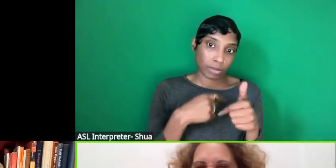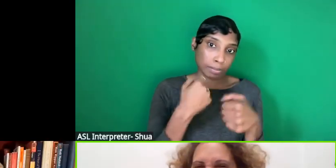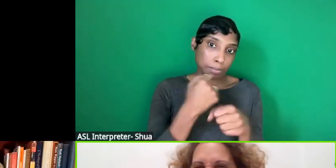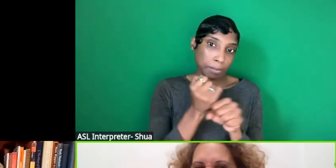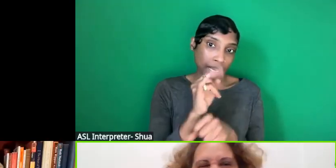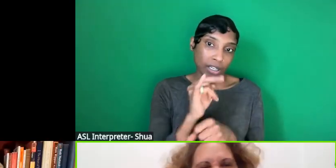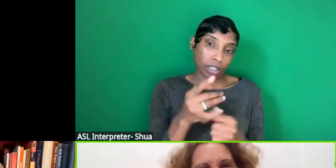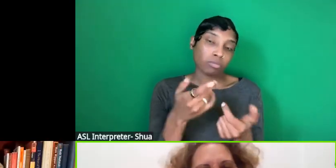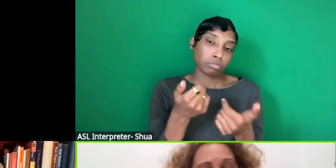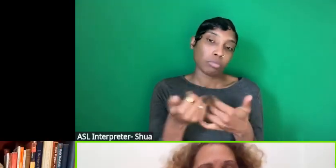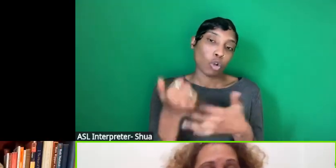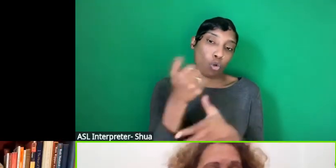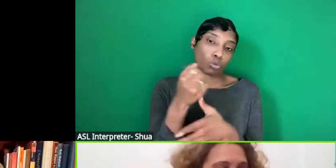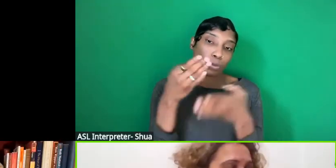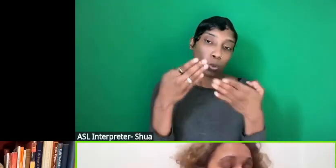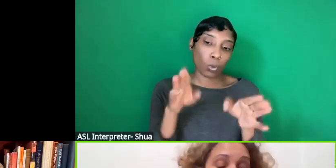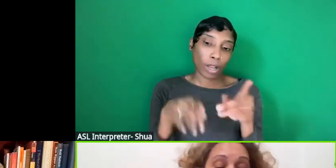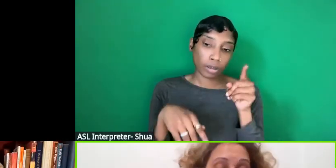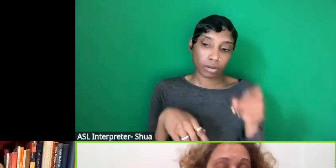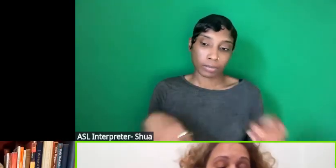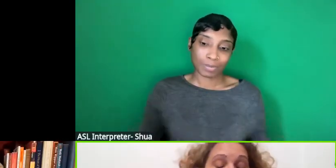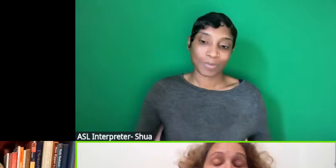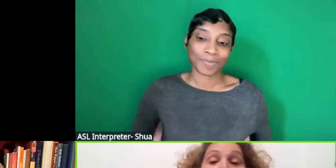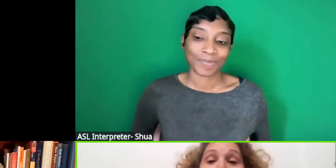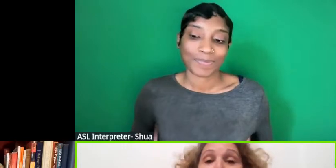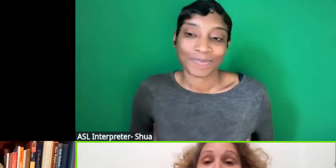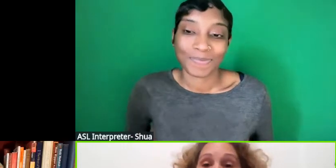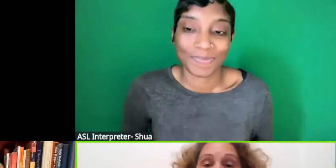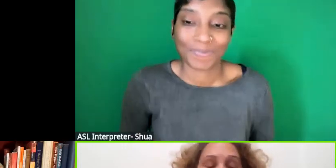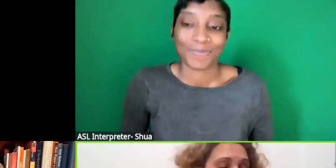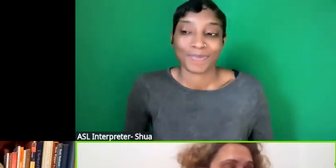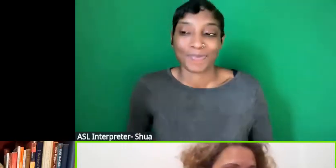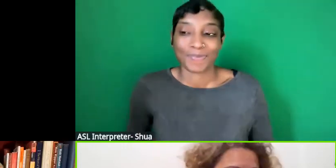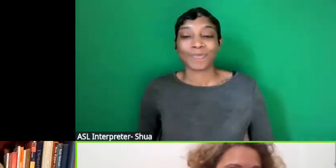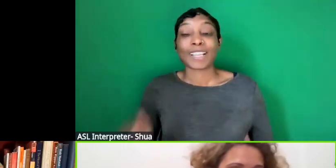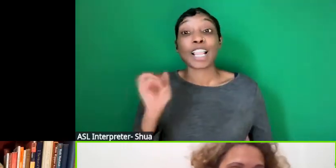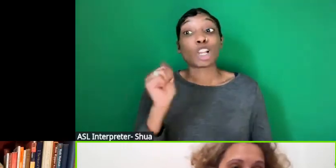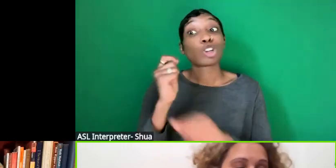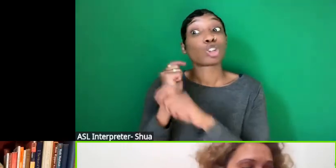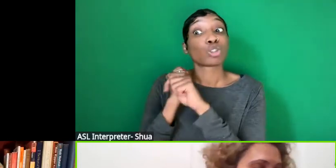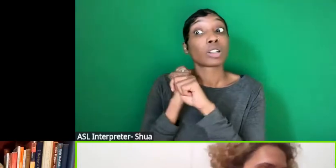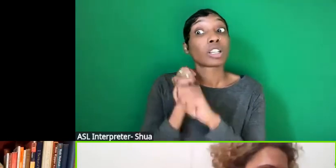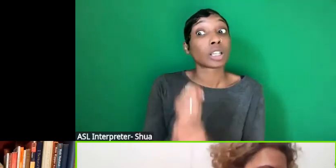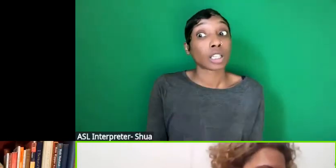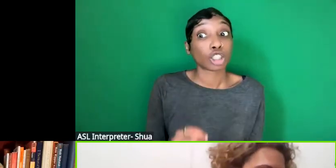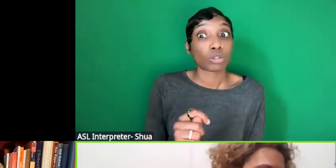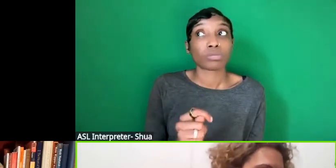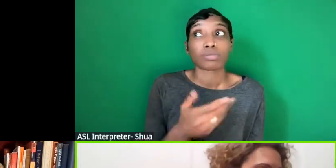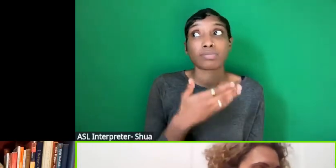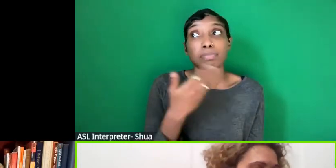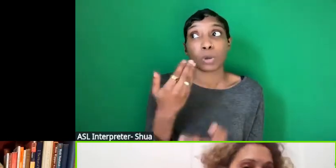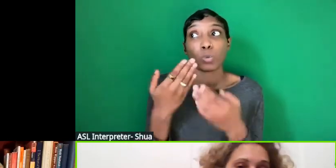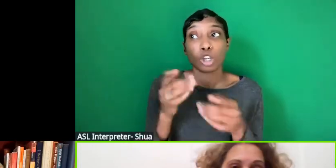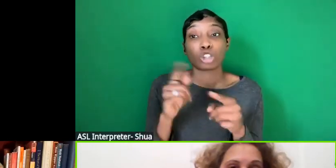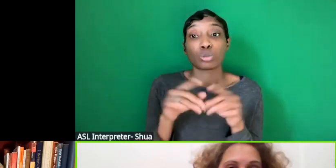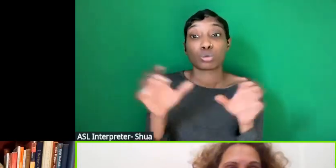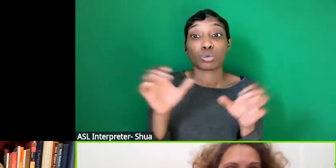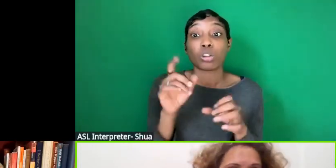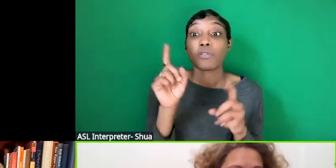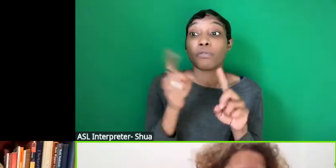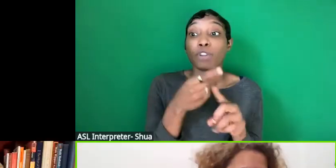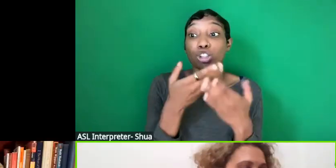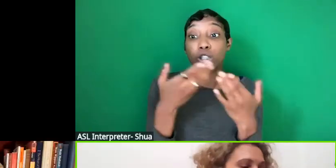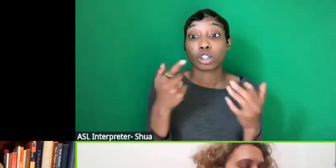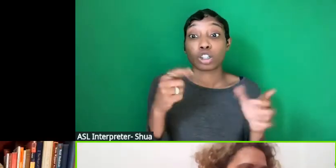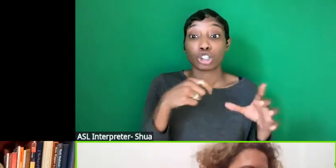know, that's not the way you're supposed to do it, but actually it worked really well. So the traditional way you would do it, first of all, you want to stir it so that